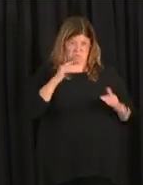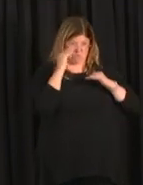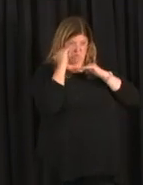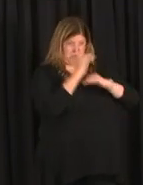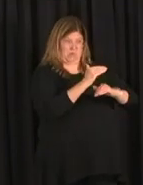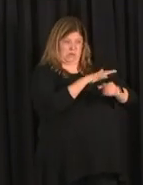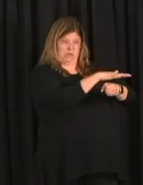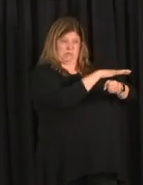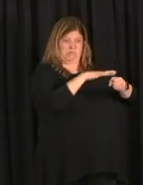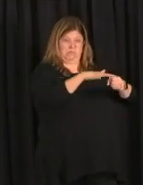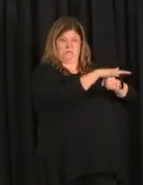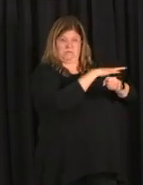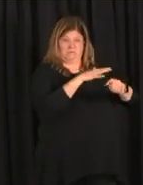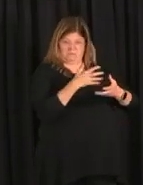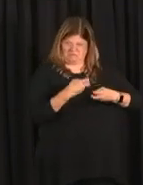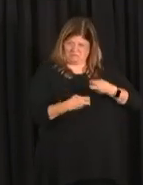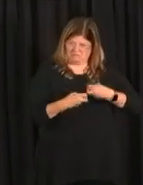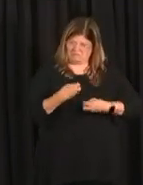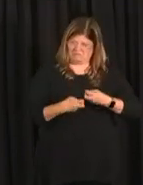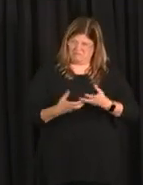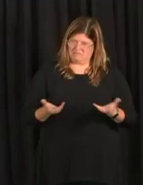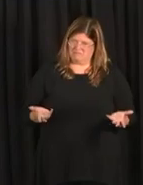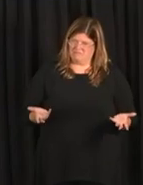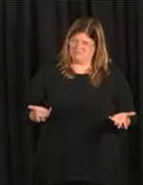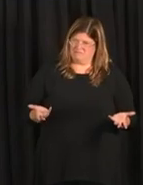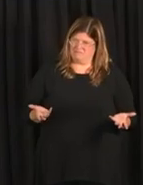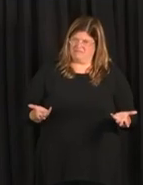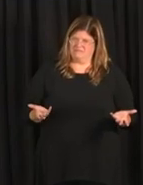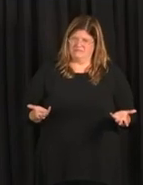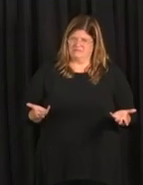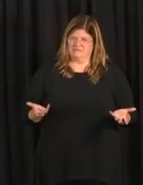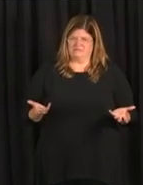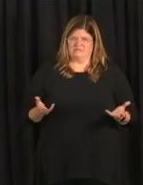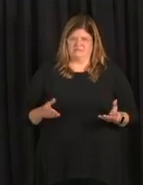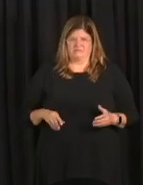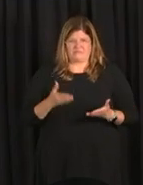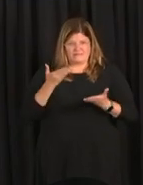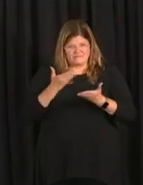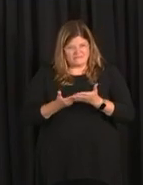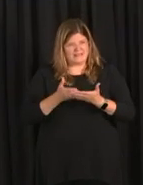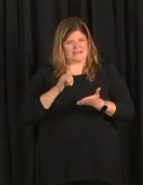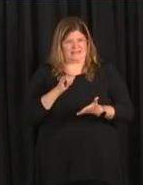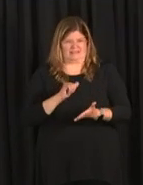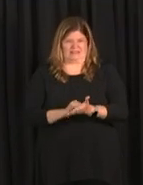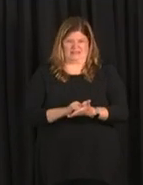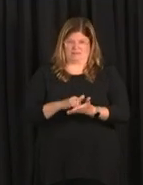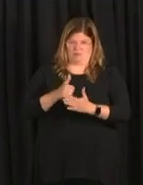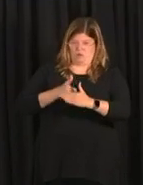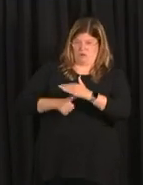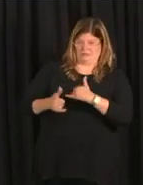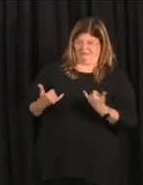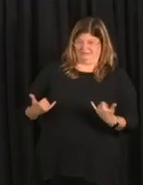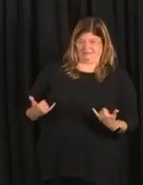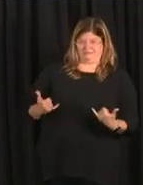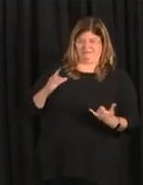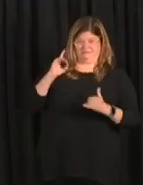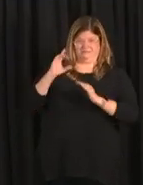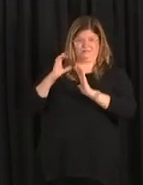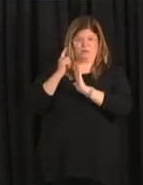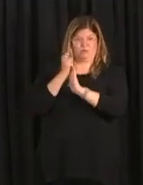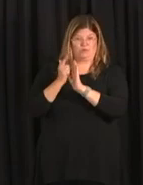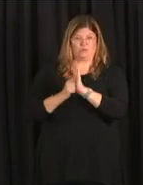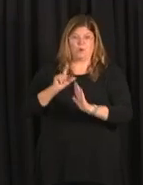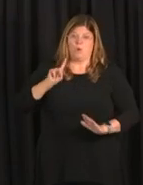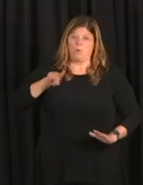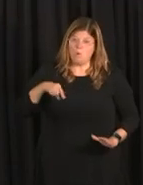restrictive? The problem that this is trying to surmount is the fact that under current DC law,